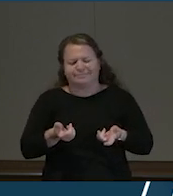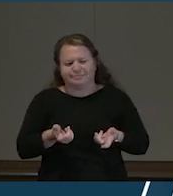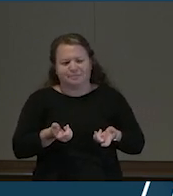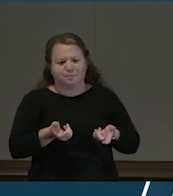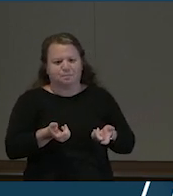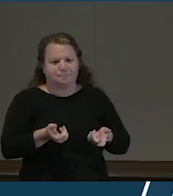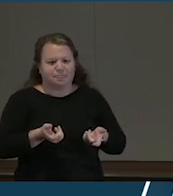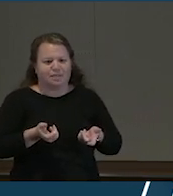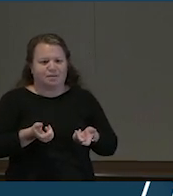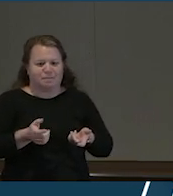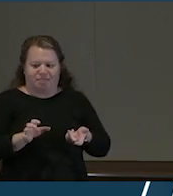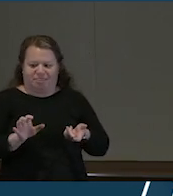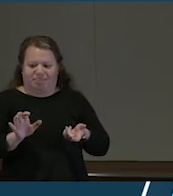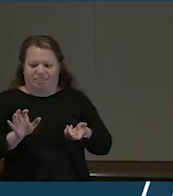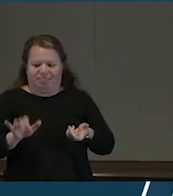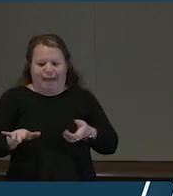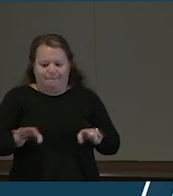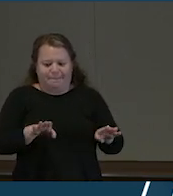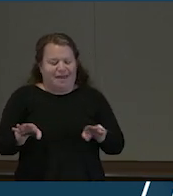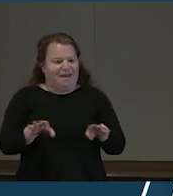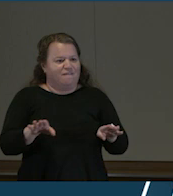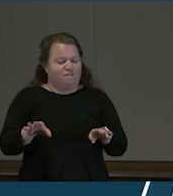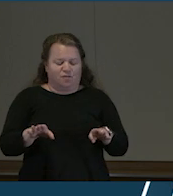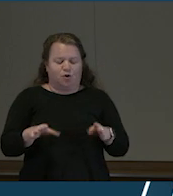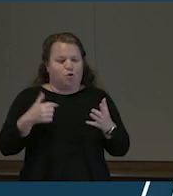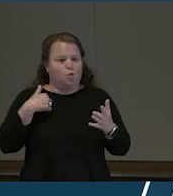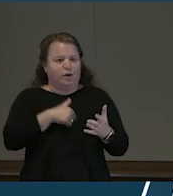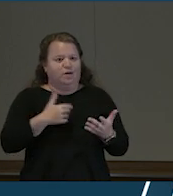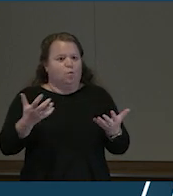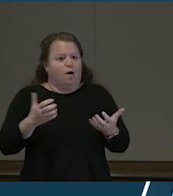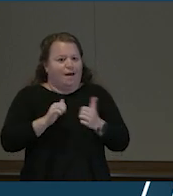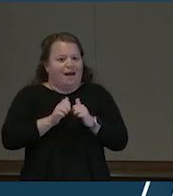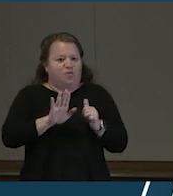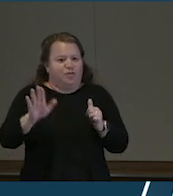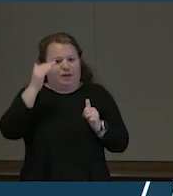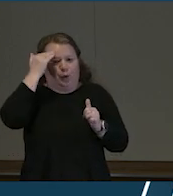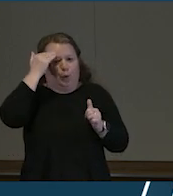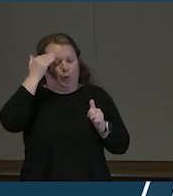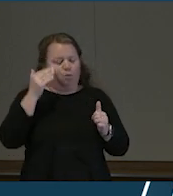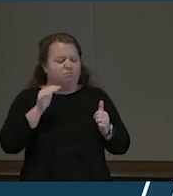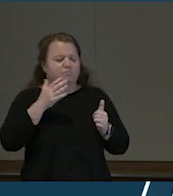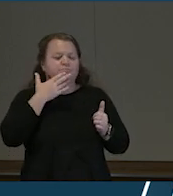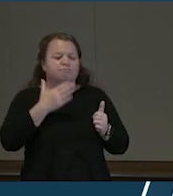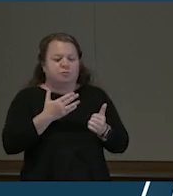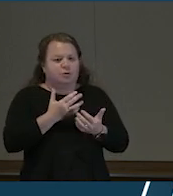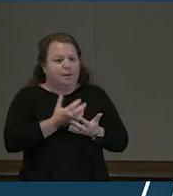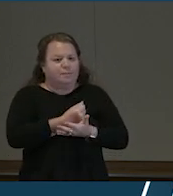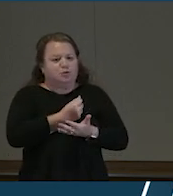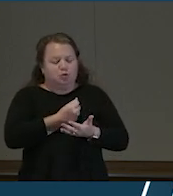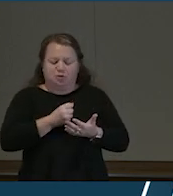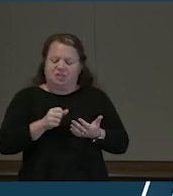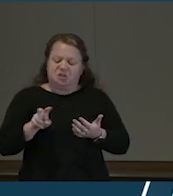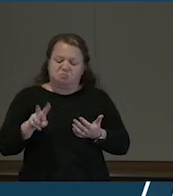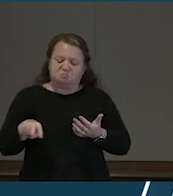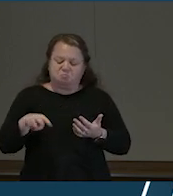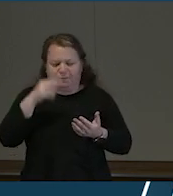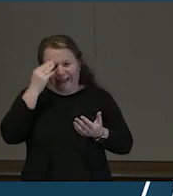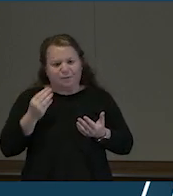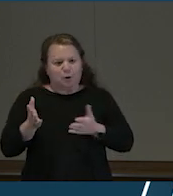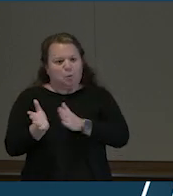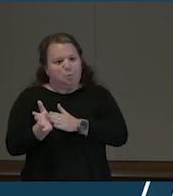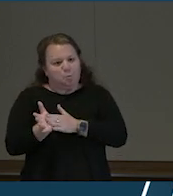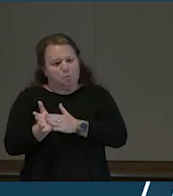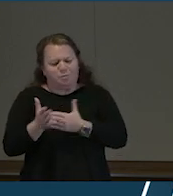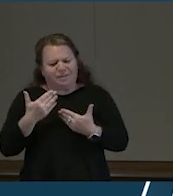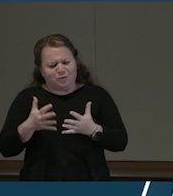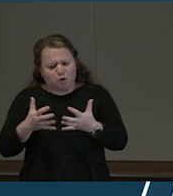the behavior we're looking for. Even if you're busy cooking, that's still an opportunity to acknowledge and praise them. Thank